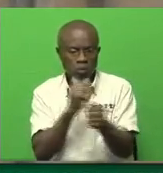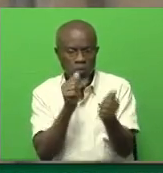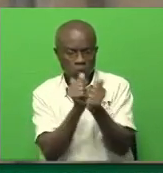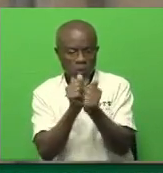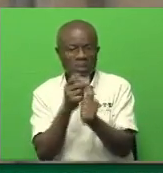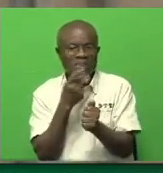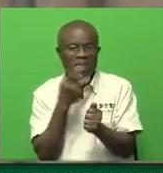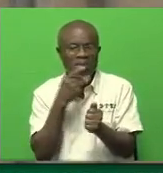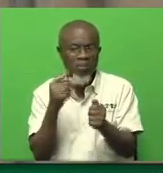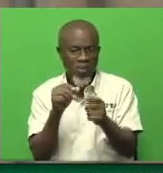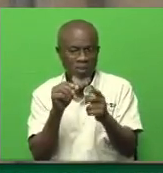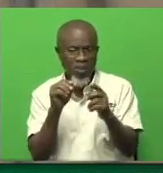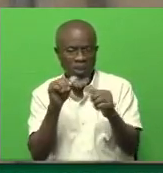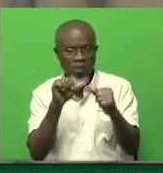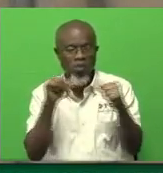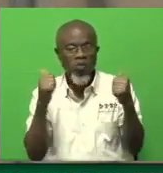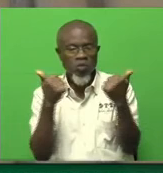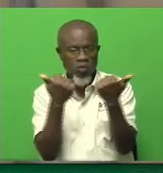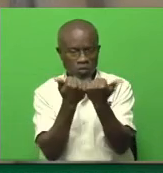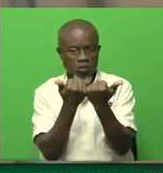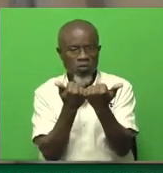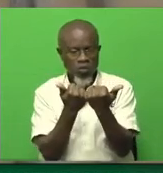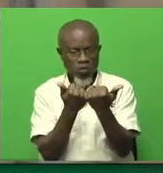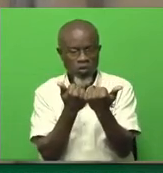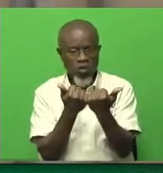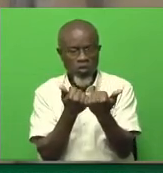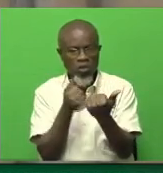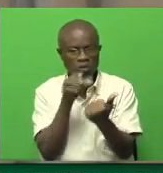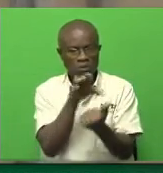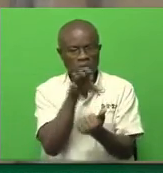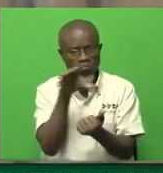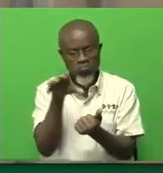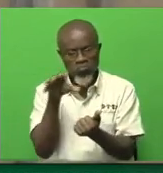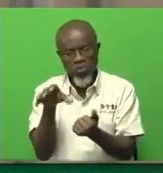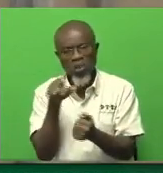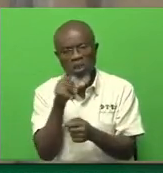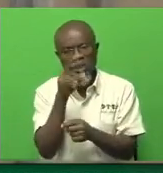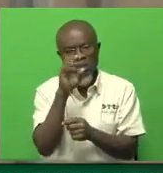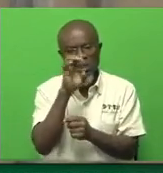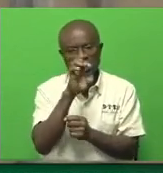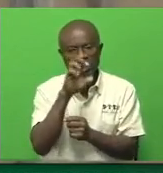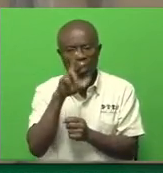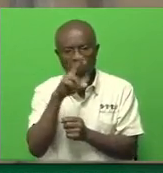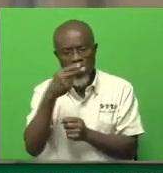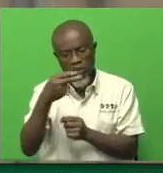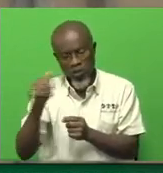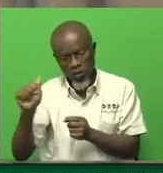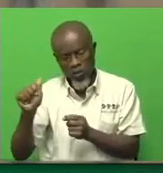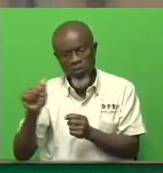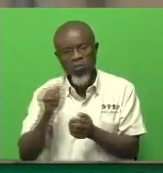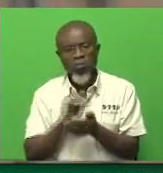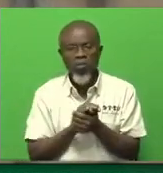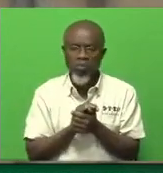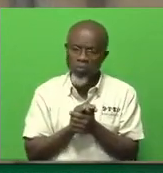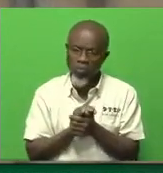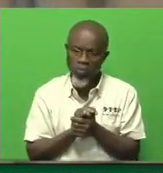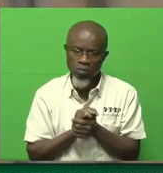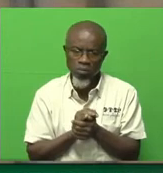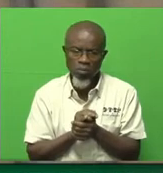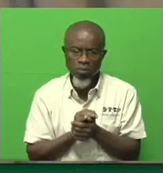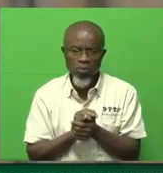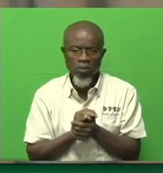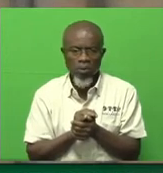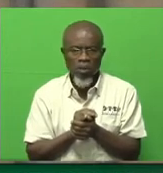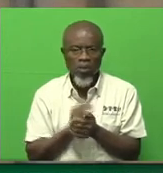Tobago for foot screening programs are the erhe so that is what we are doing we are also working with the hearts Initiative for